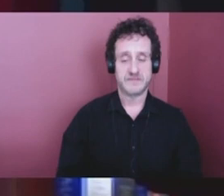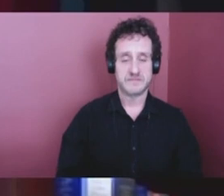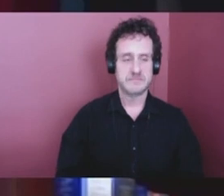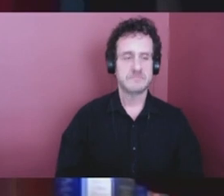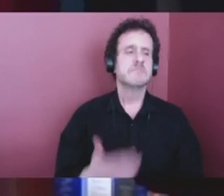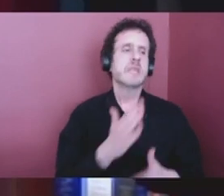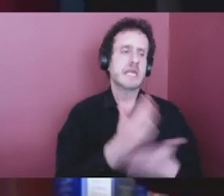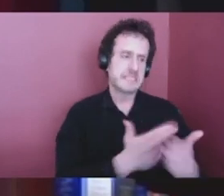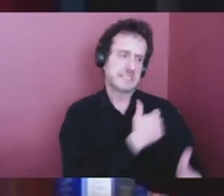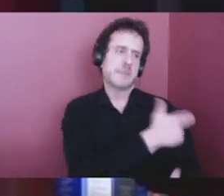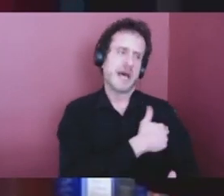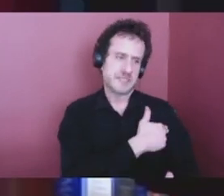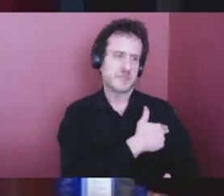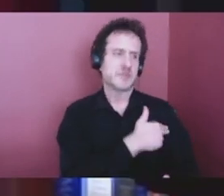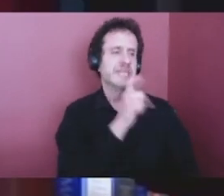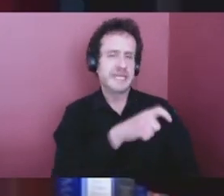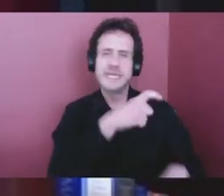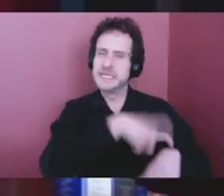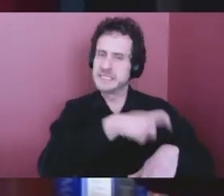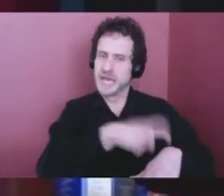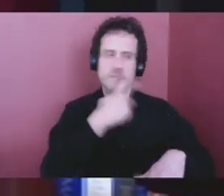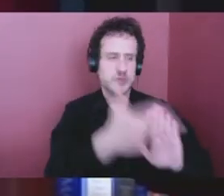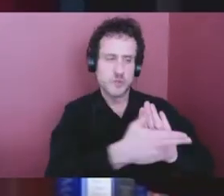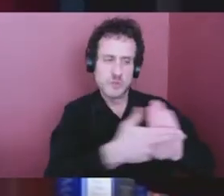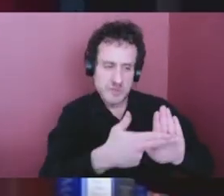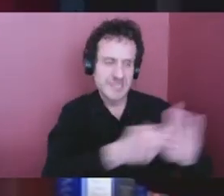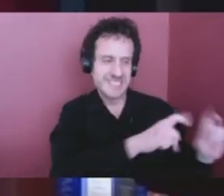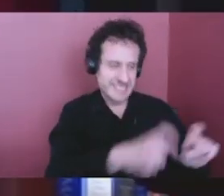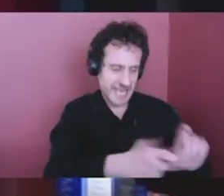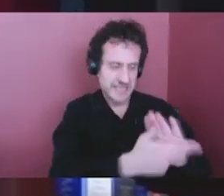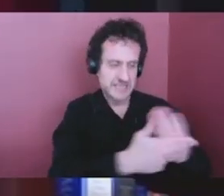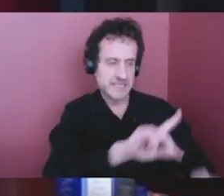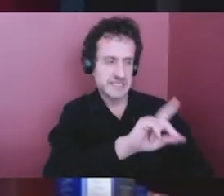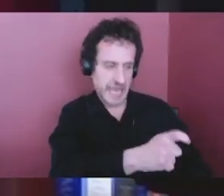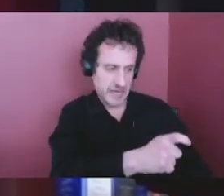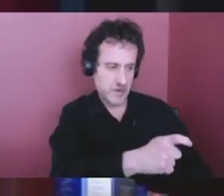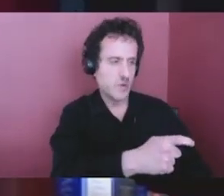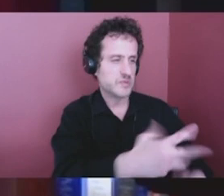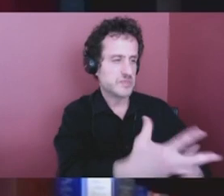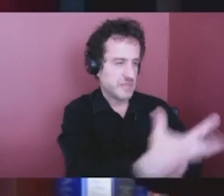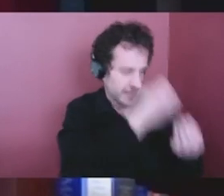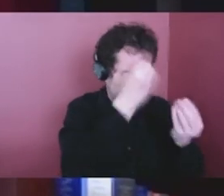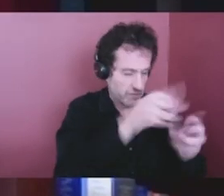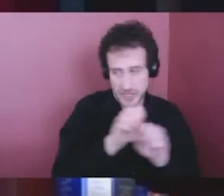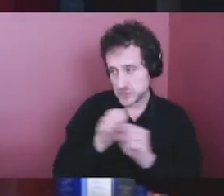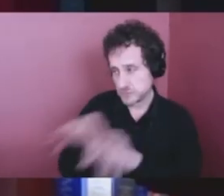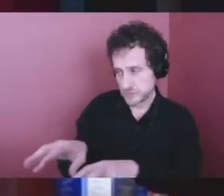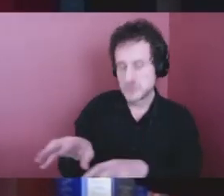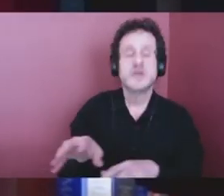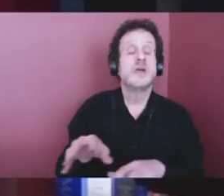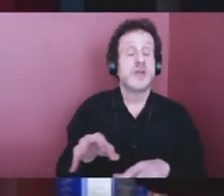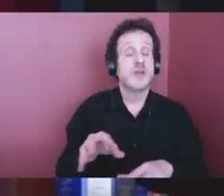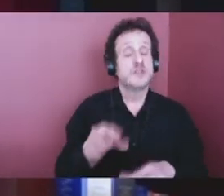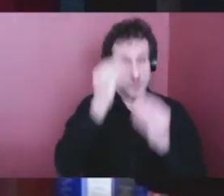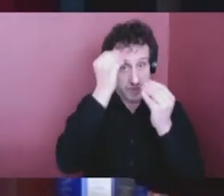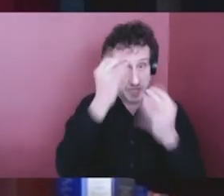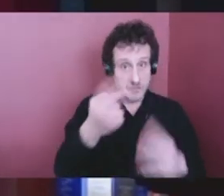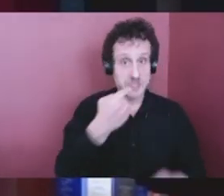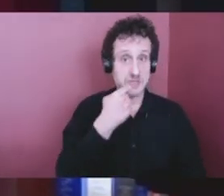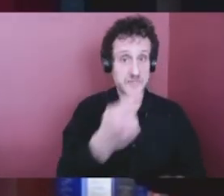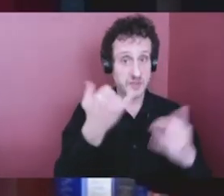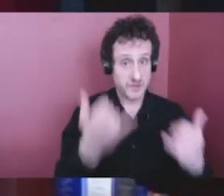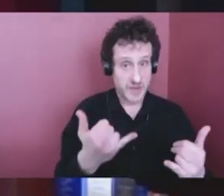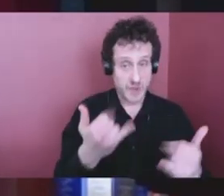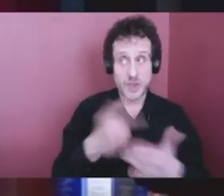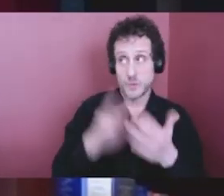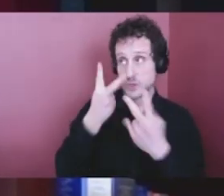and verify data and diagnoses, the data that I share here and the data you can see on our website reflects our